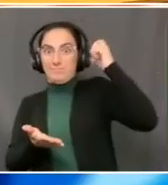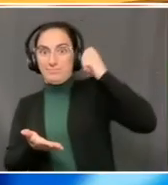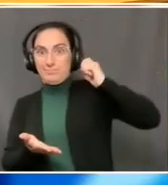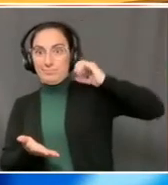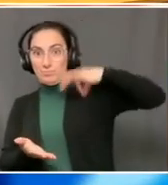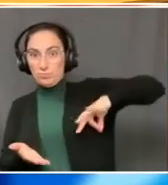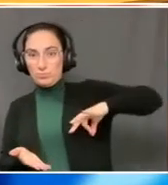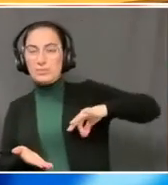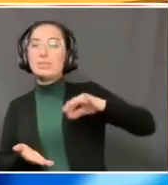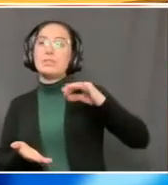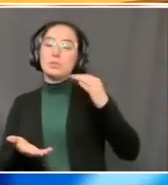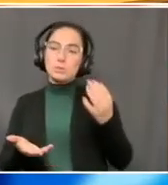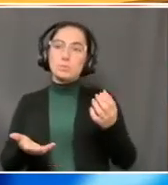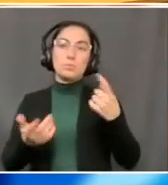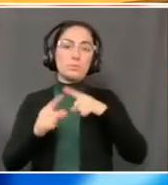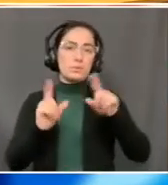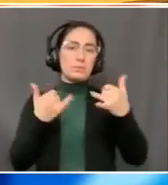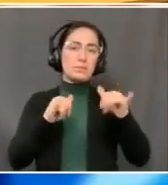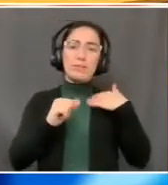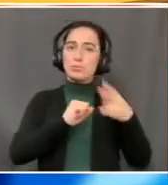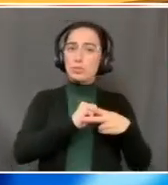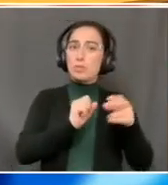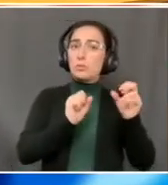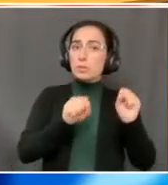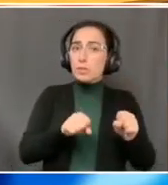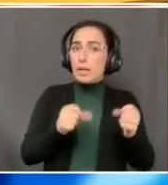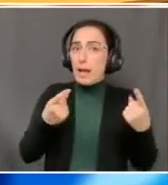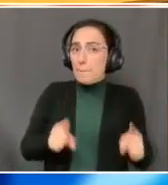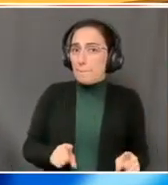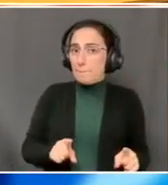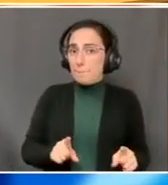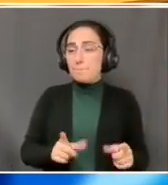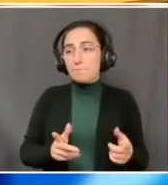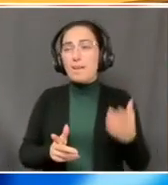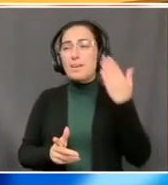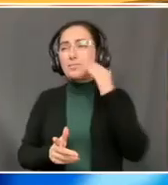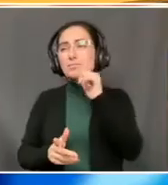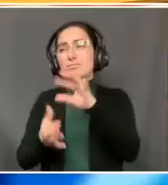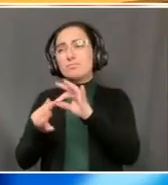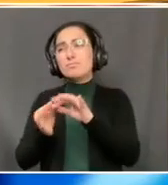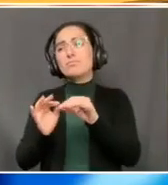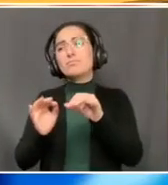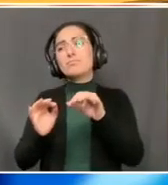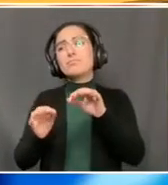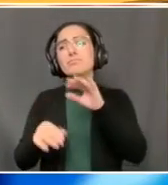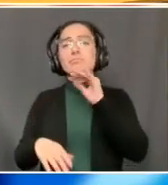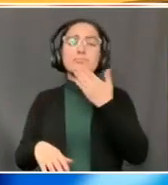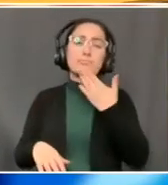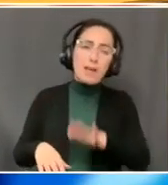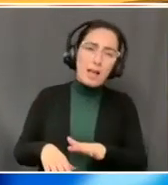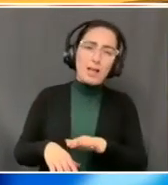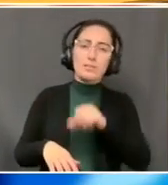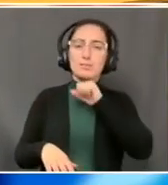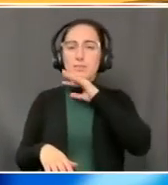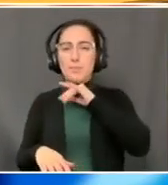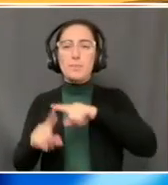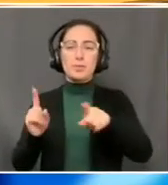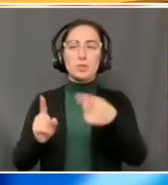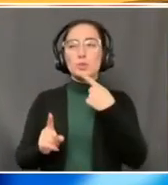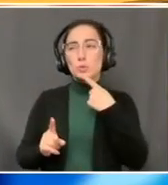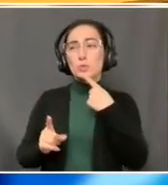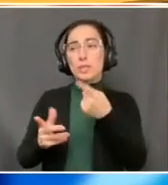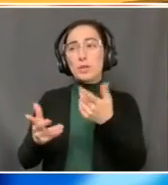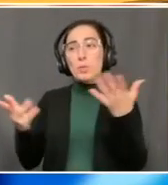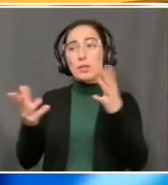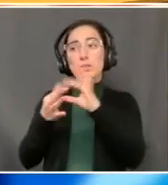possible. Now, I know you weren't characterizing it as sloppy. You were kind of conveying what sometimes is said out in the public,